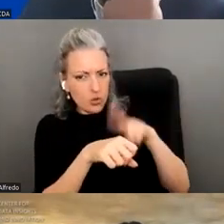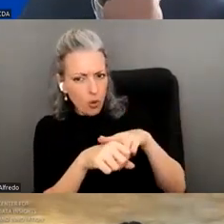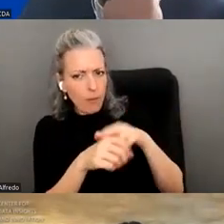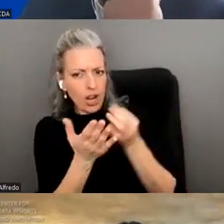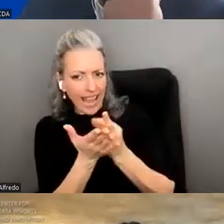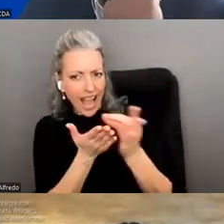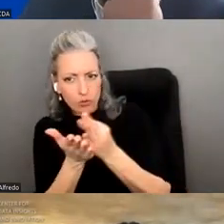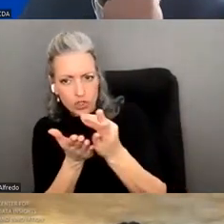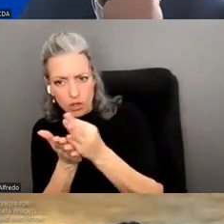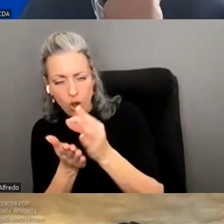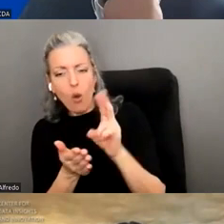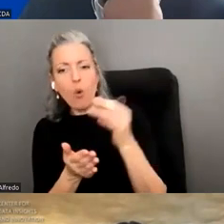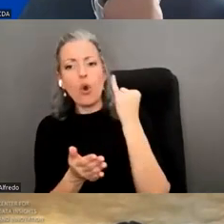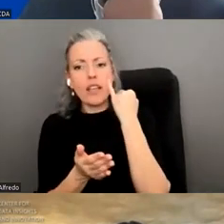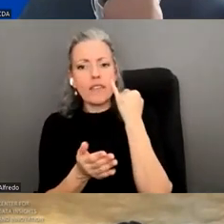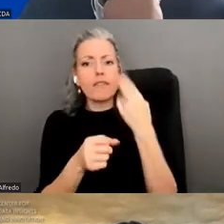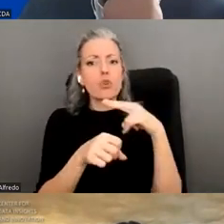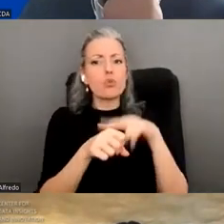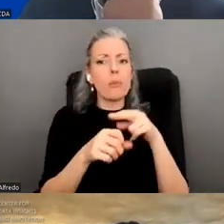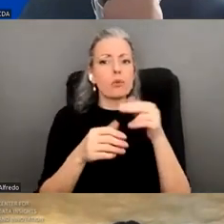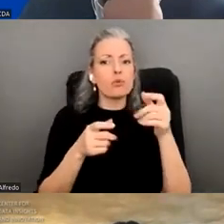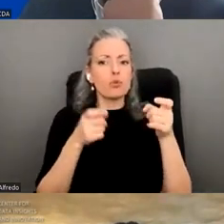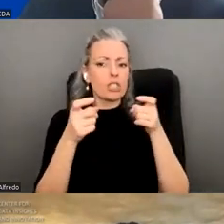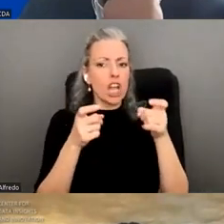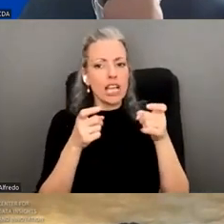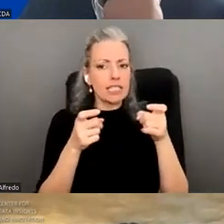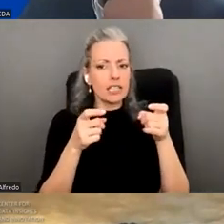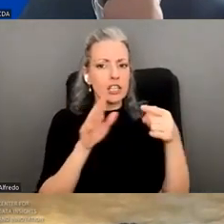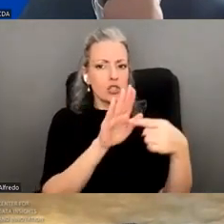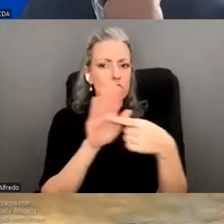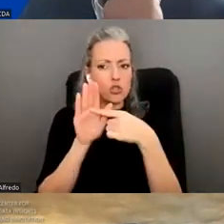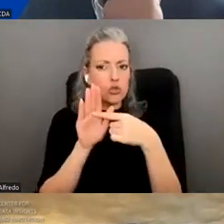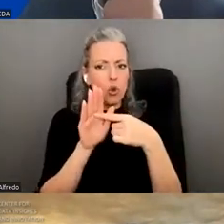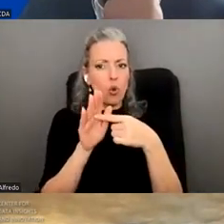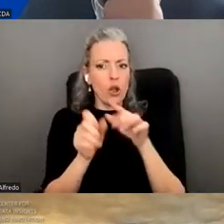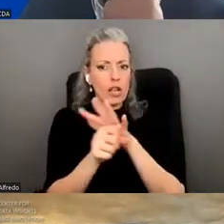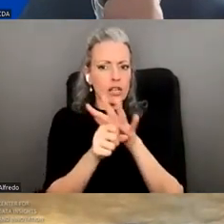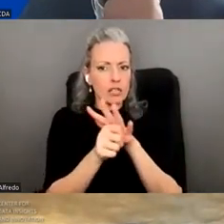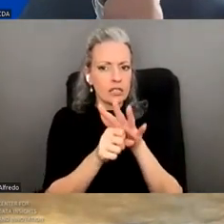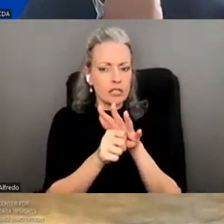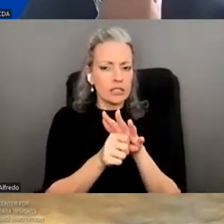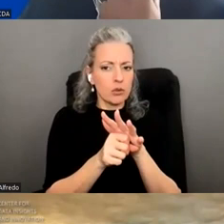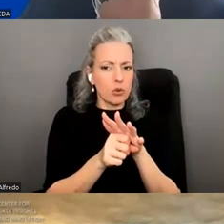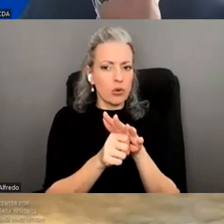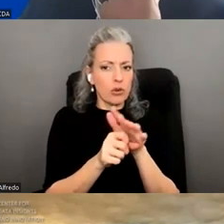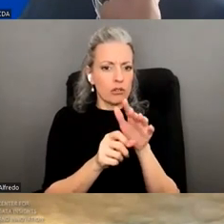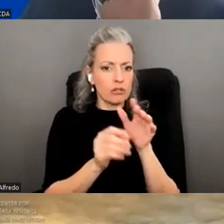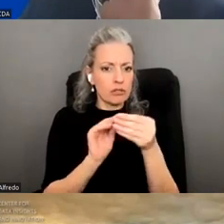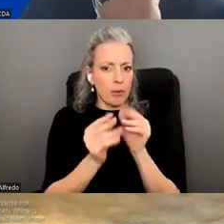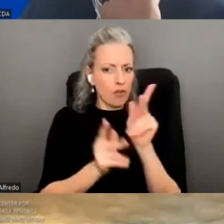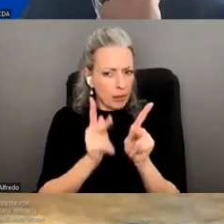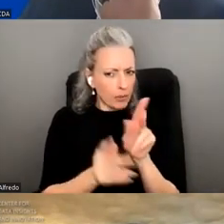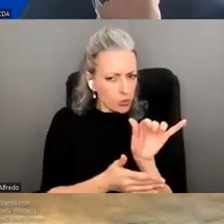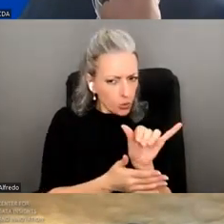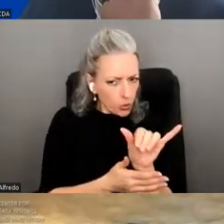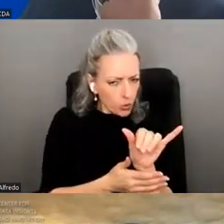or if they're normalized or adjusted to reflect the proportion of the population as well. So